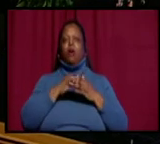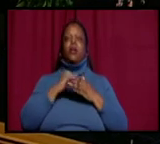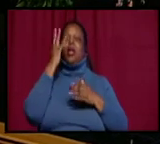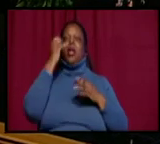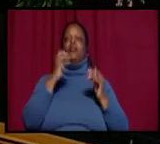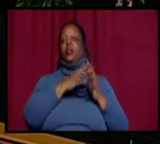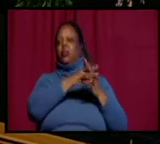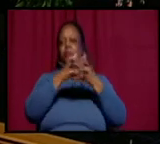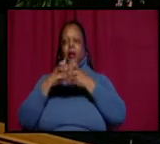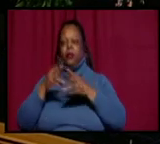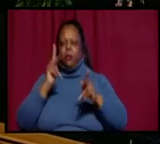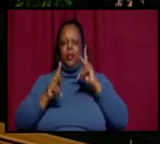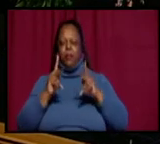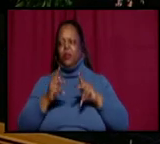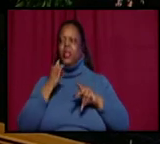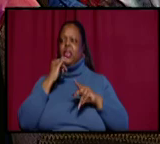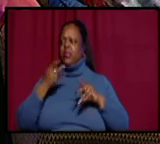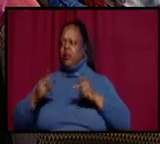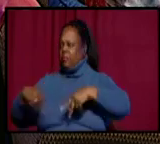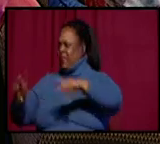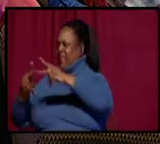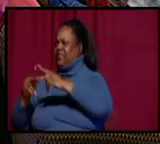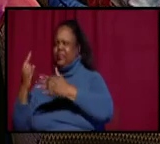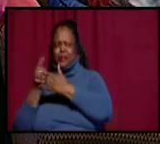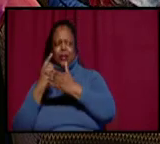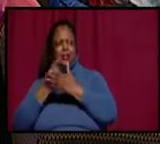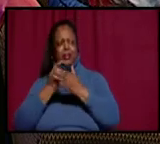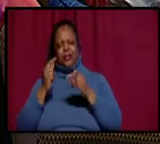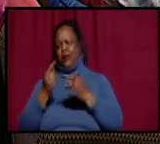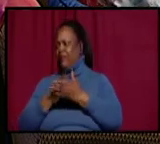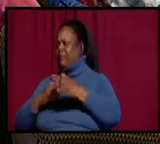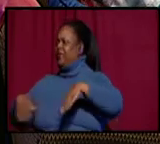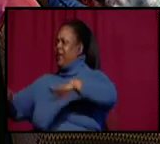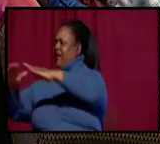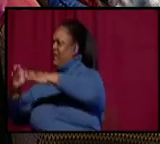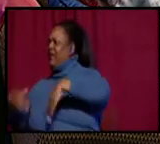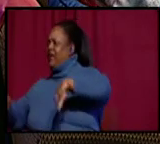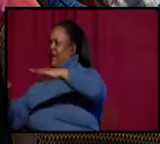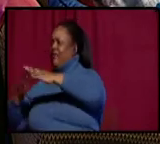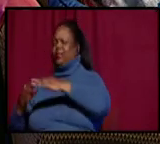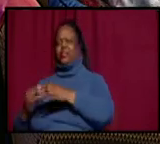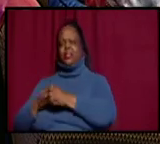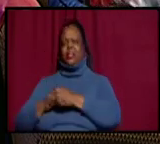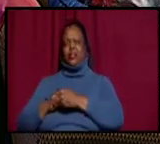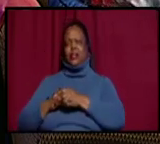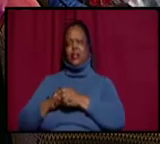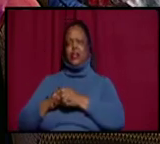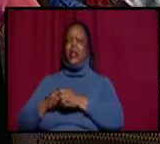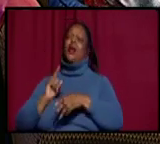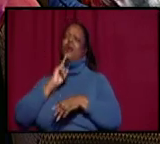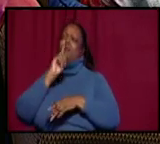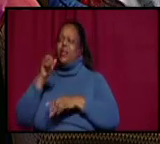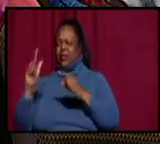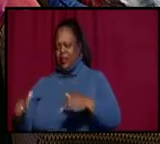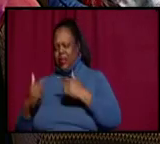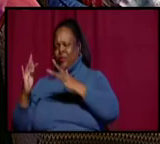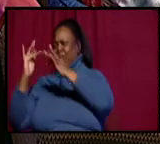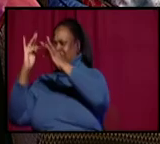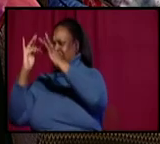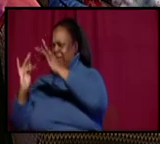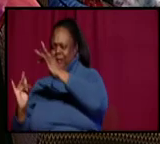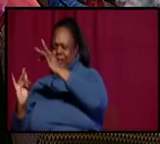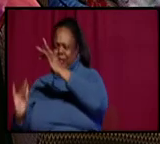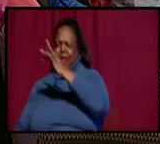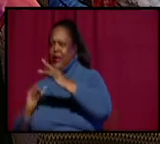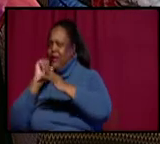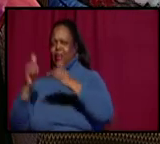been in communities where, you know, sometimes some areas, they have been so impoverished that they don't have